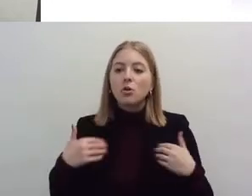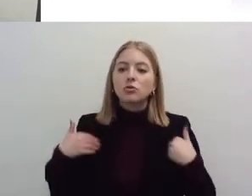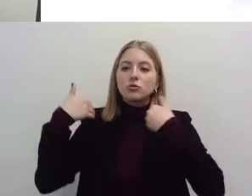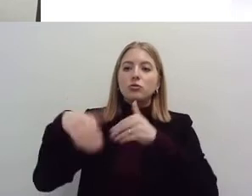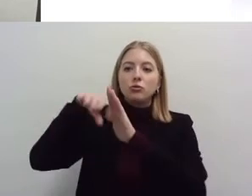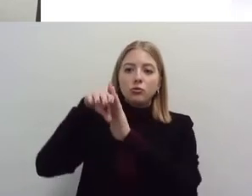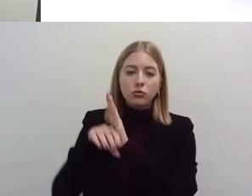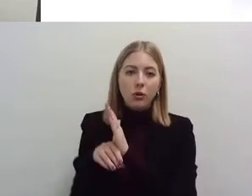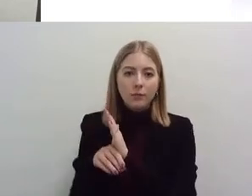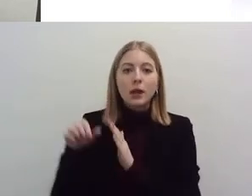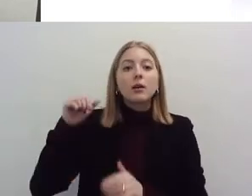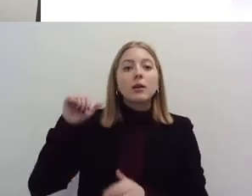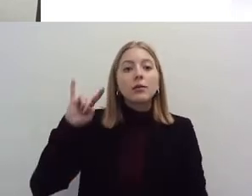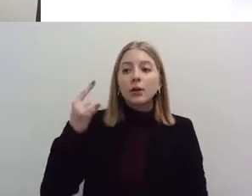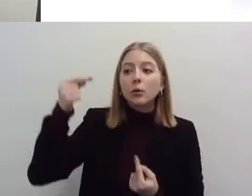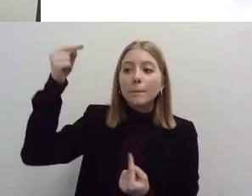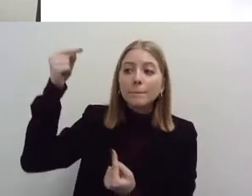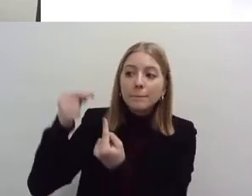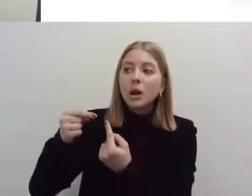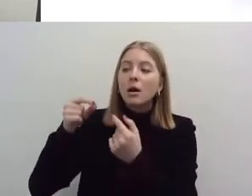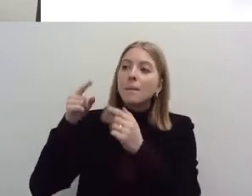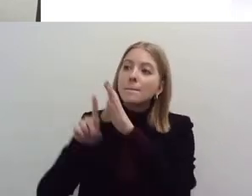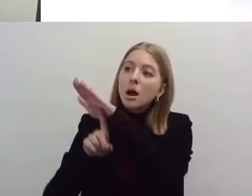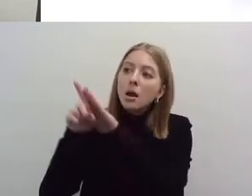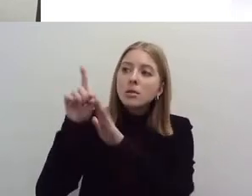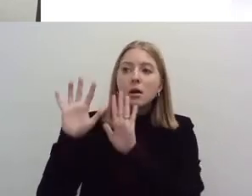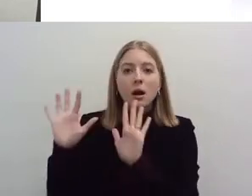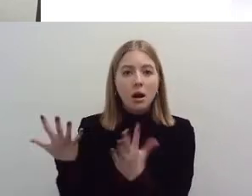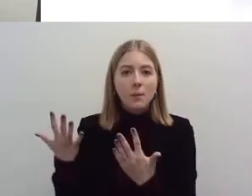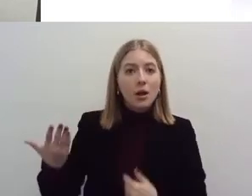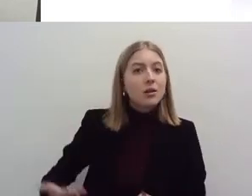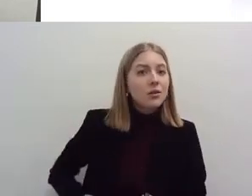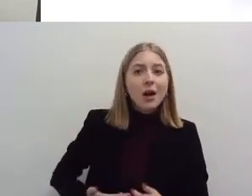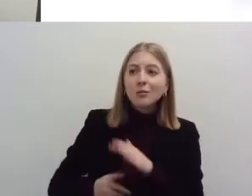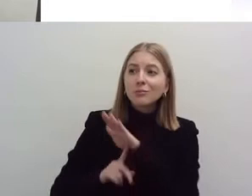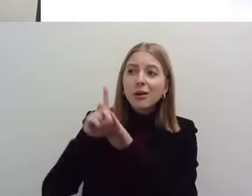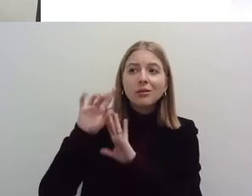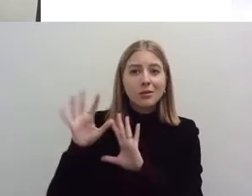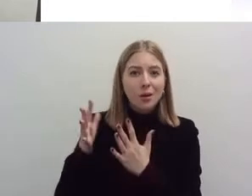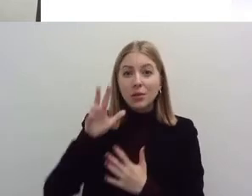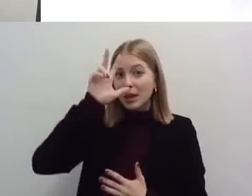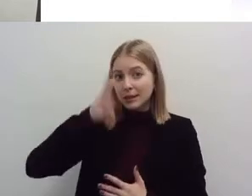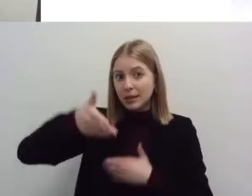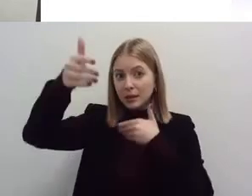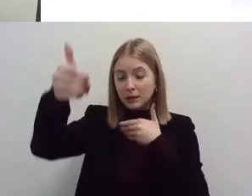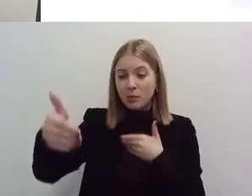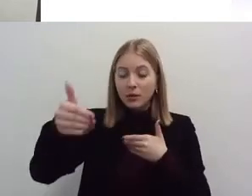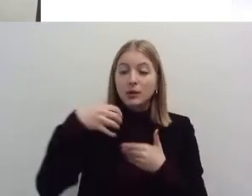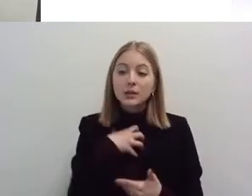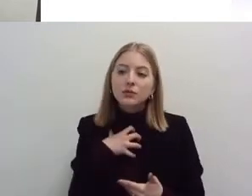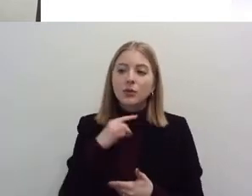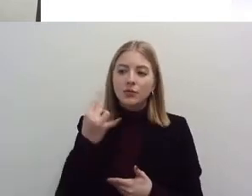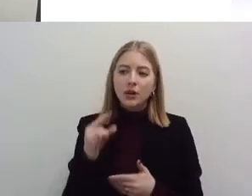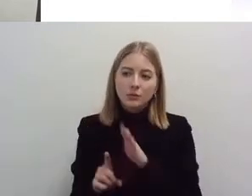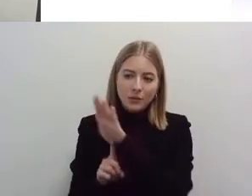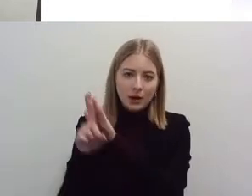COVID, we have all gotten a little bit delayed in the process. So the project should be ending